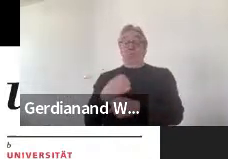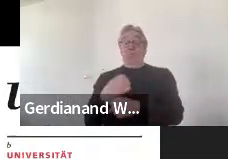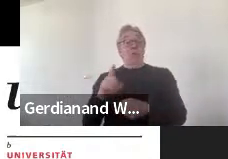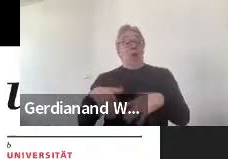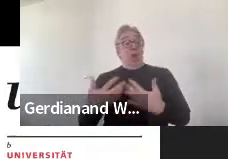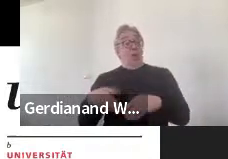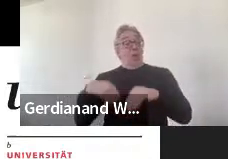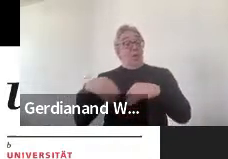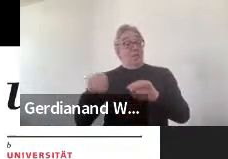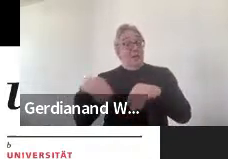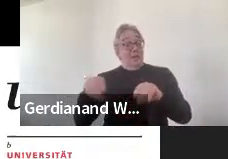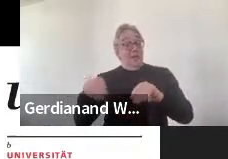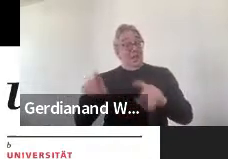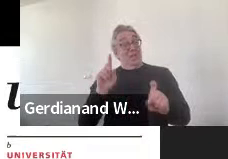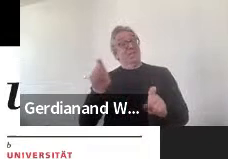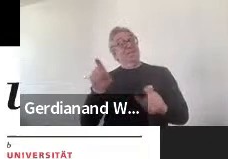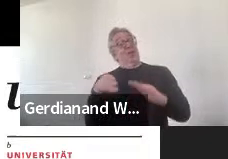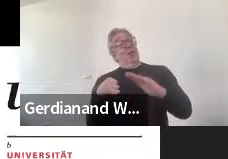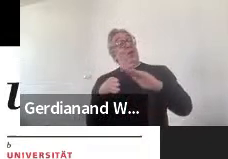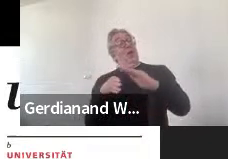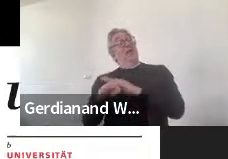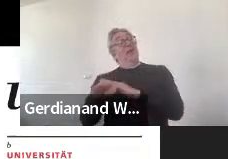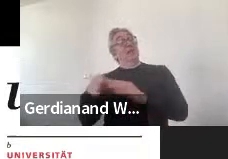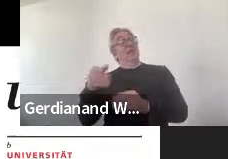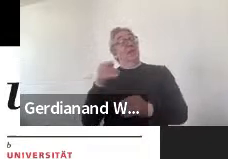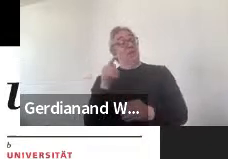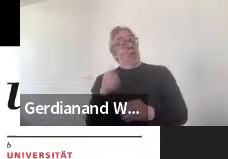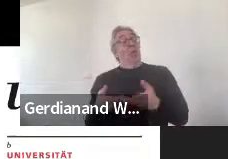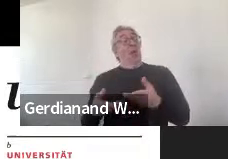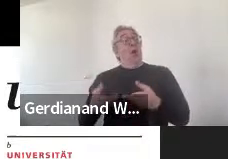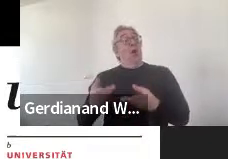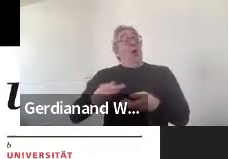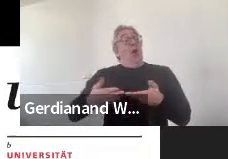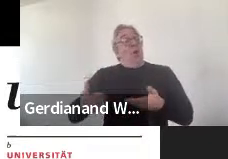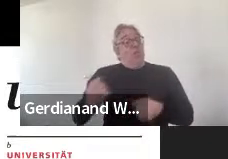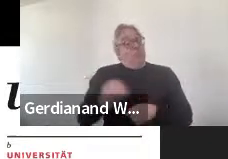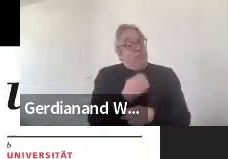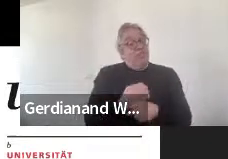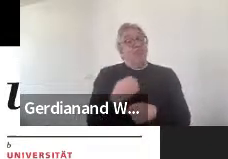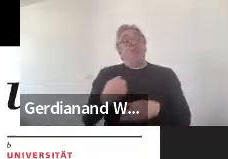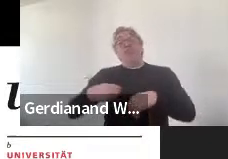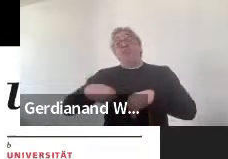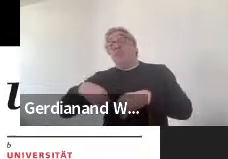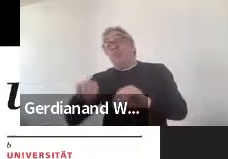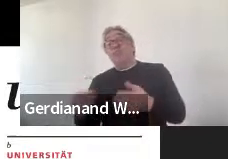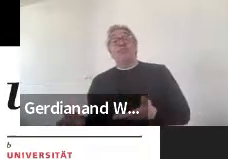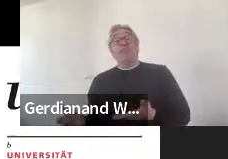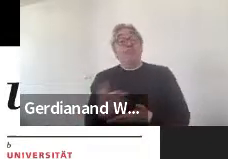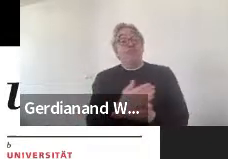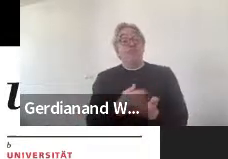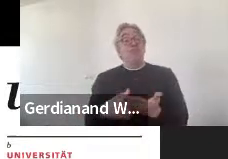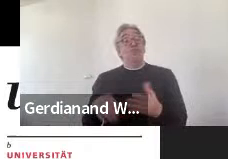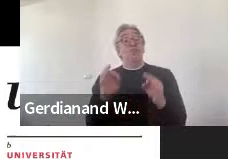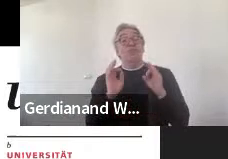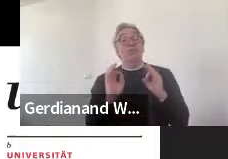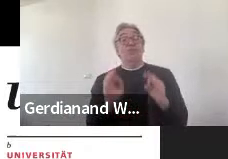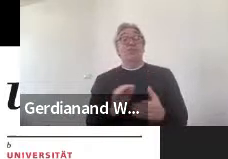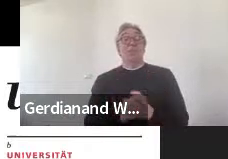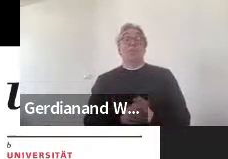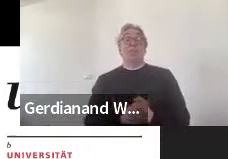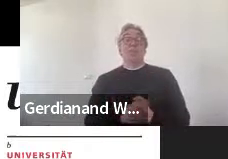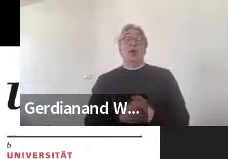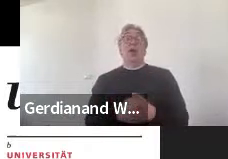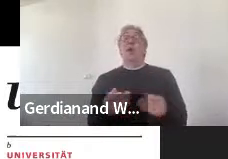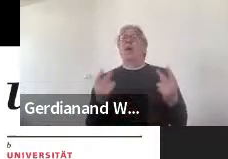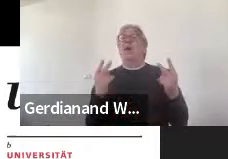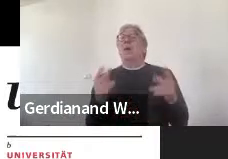market to have actually a sustainable economic income. They also need supportive communities